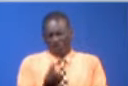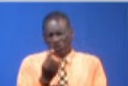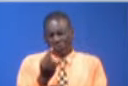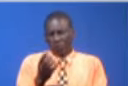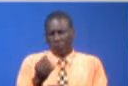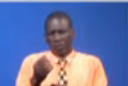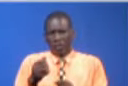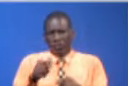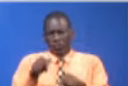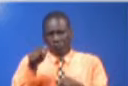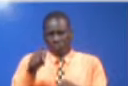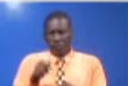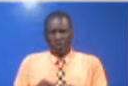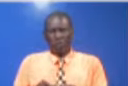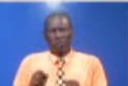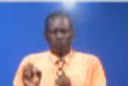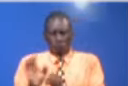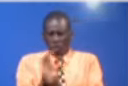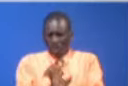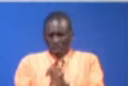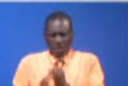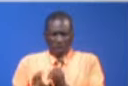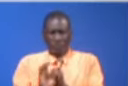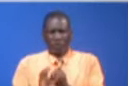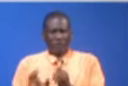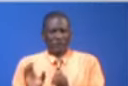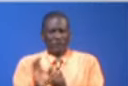from this. Mm-hmm. So countries